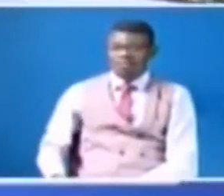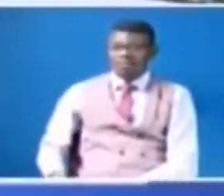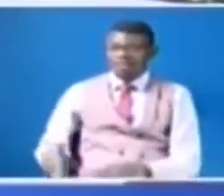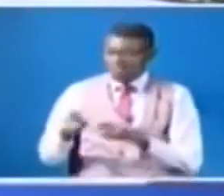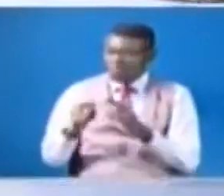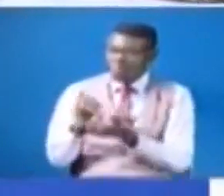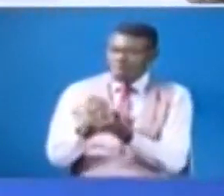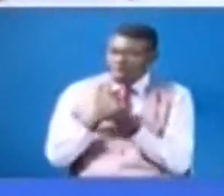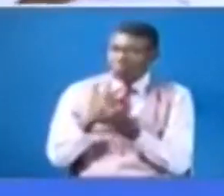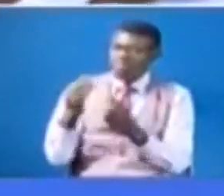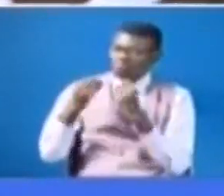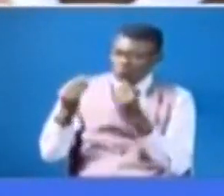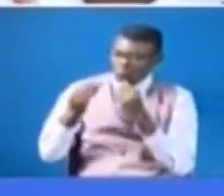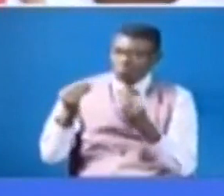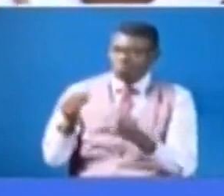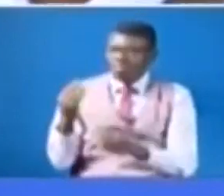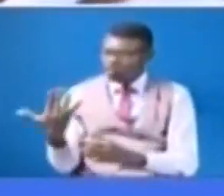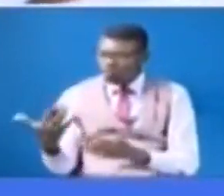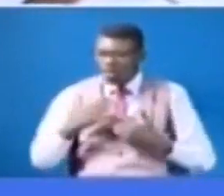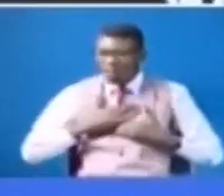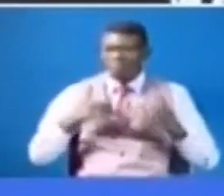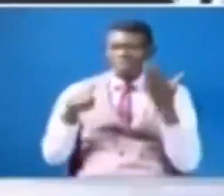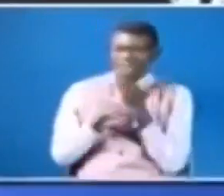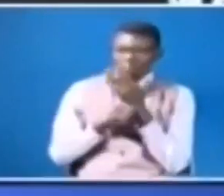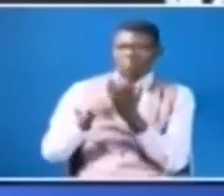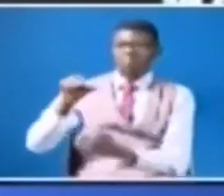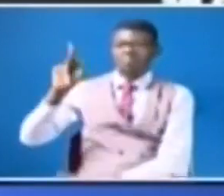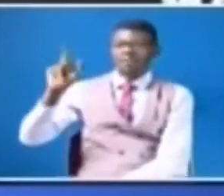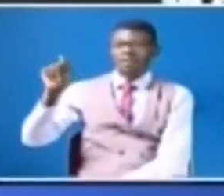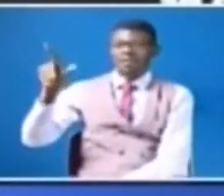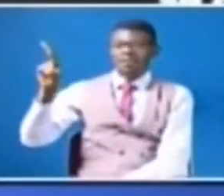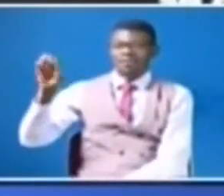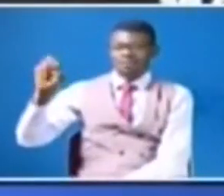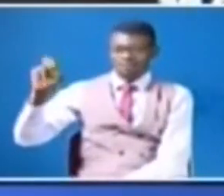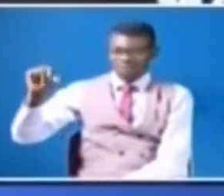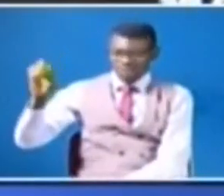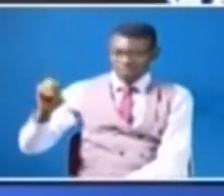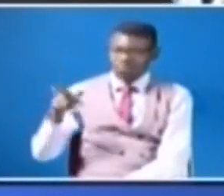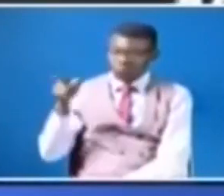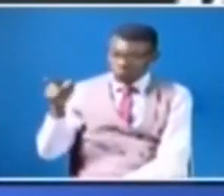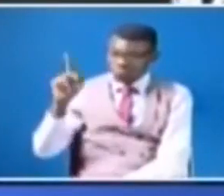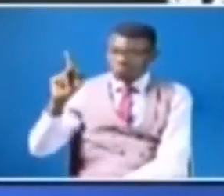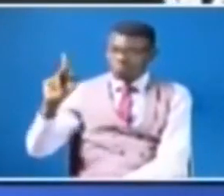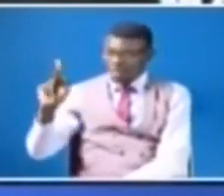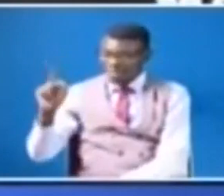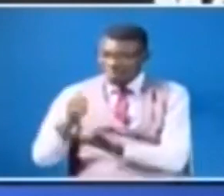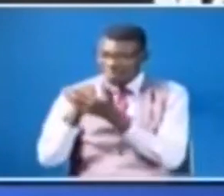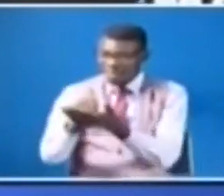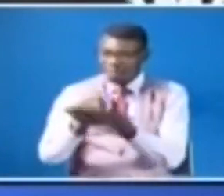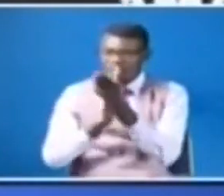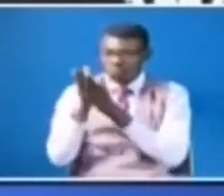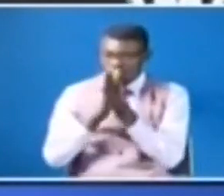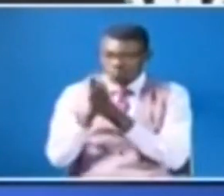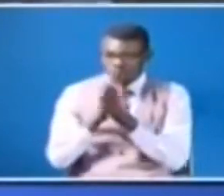kusoma zilikuwa zinasoma Esther Kadenge. Kadenge helped to inspire a future generation of